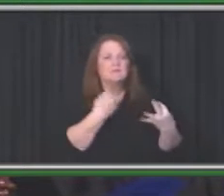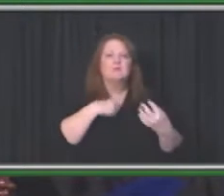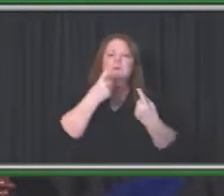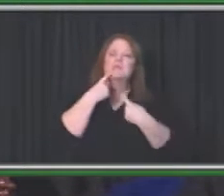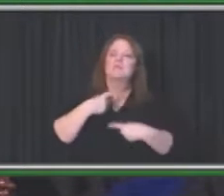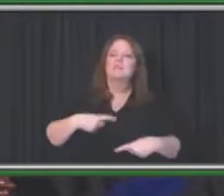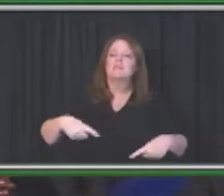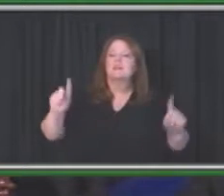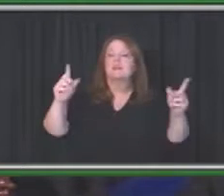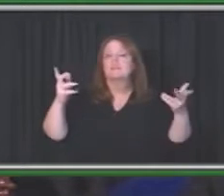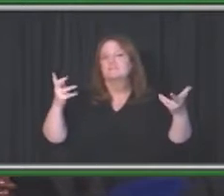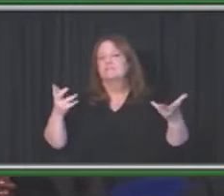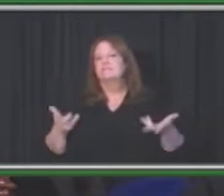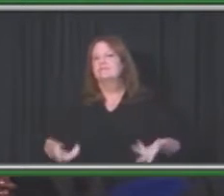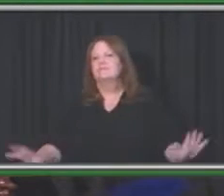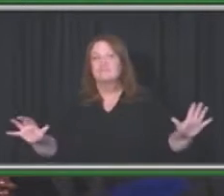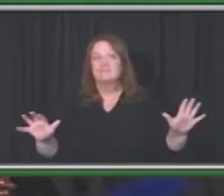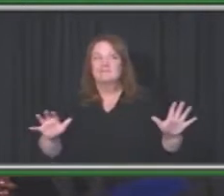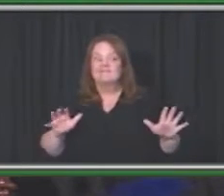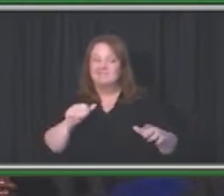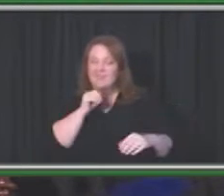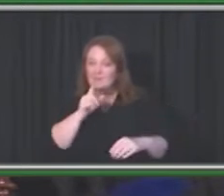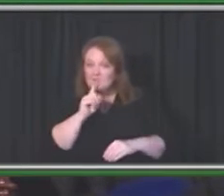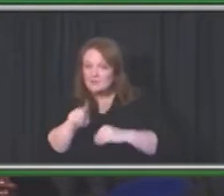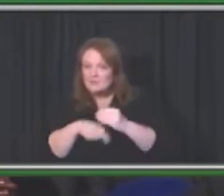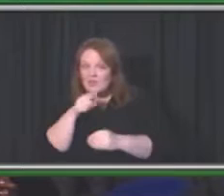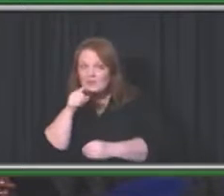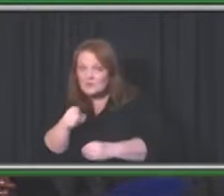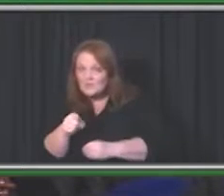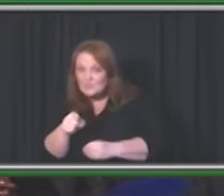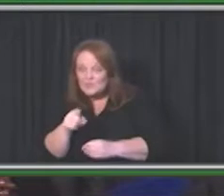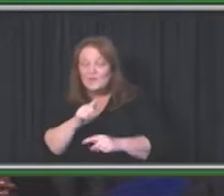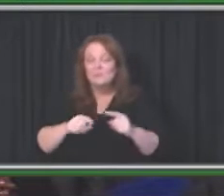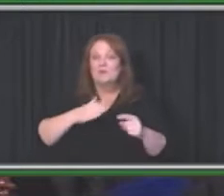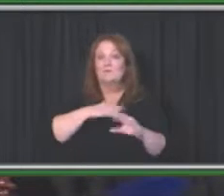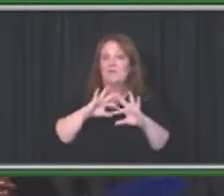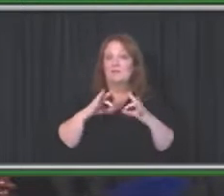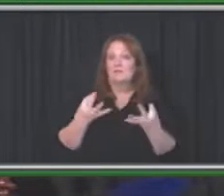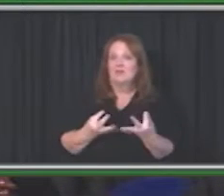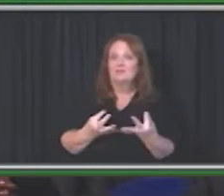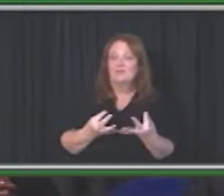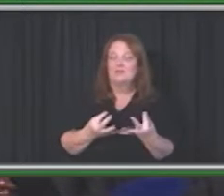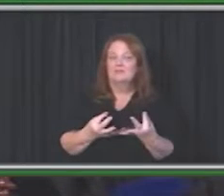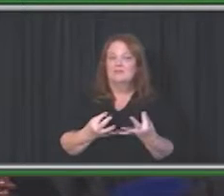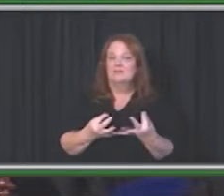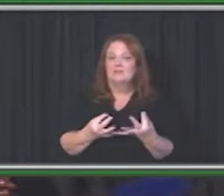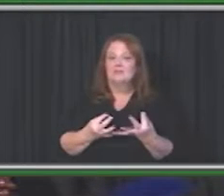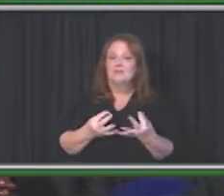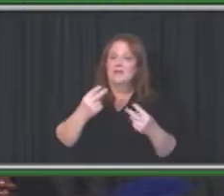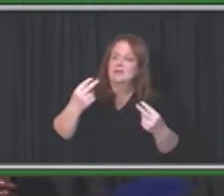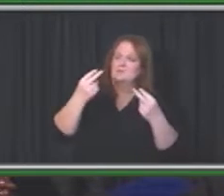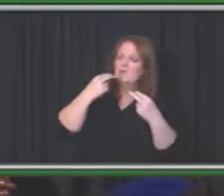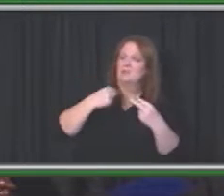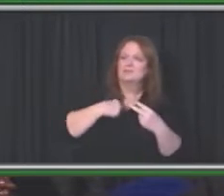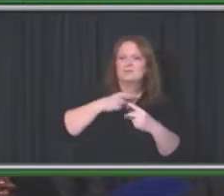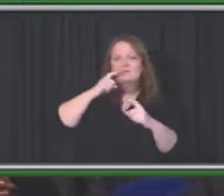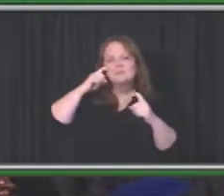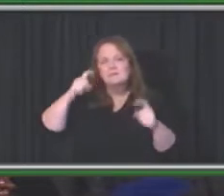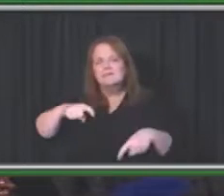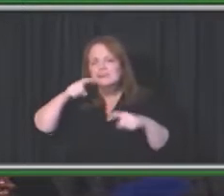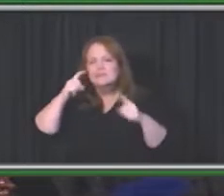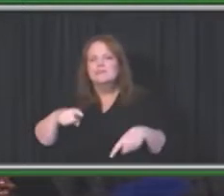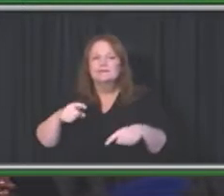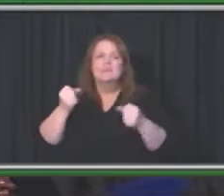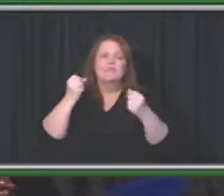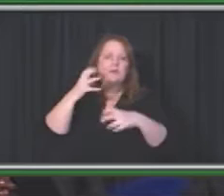it. I don't know about you, but my family has seen me shed many tears over